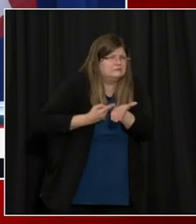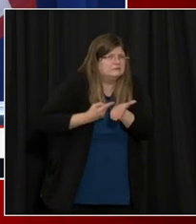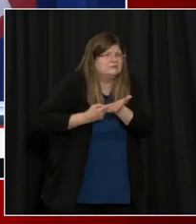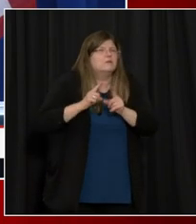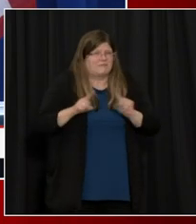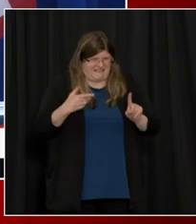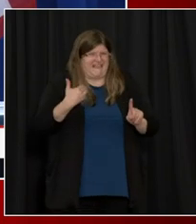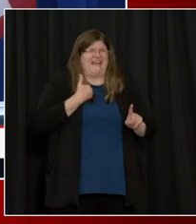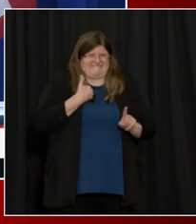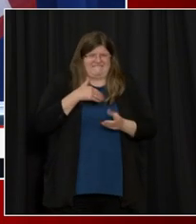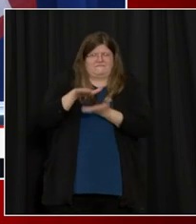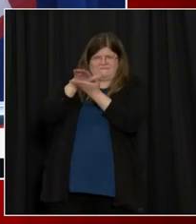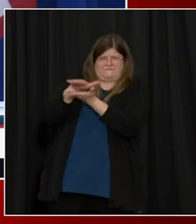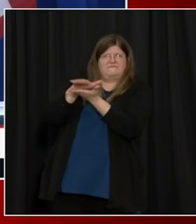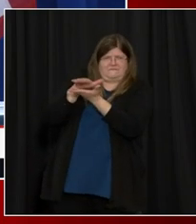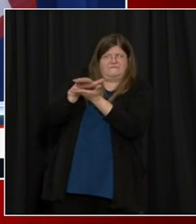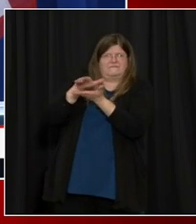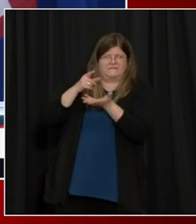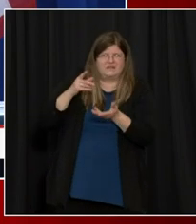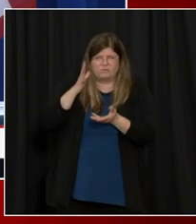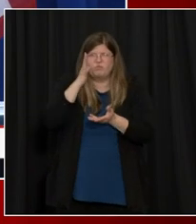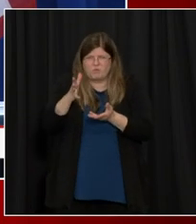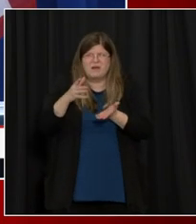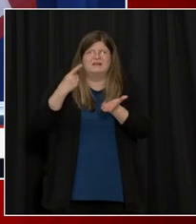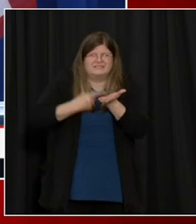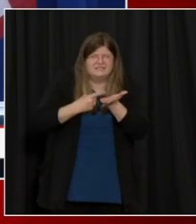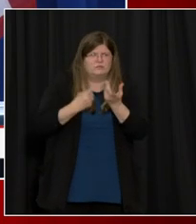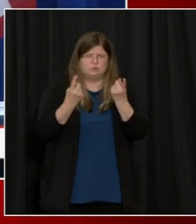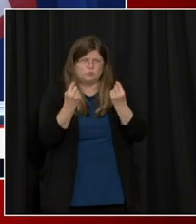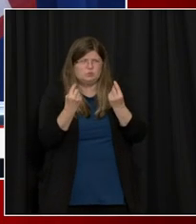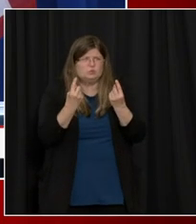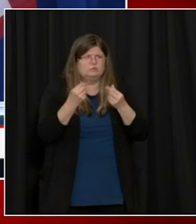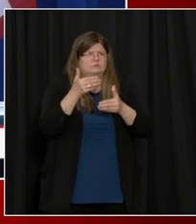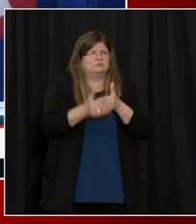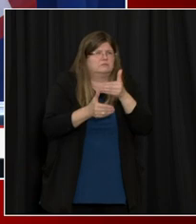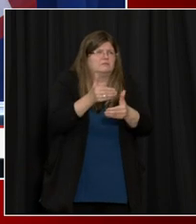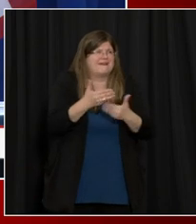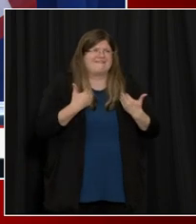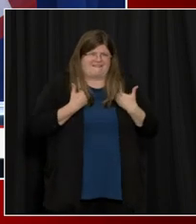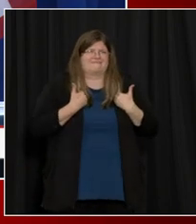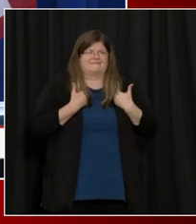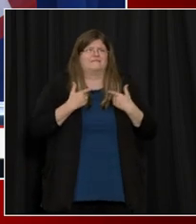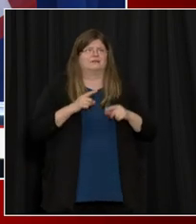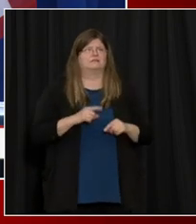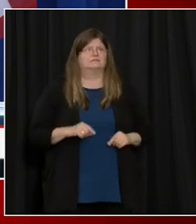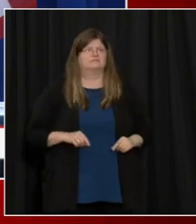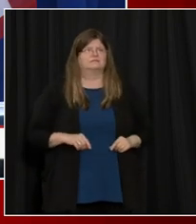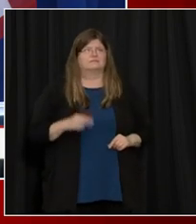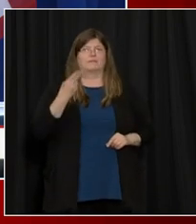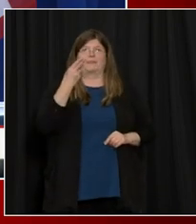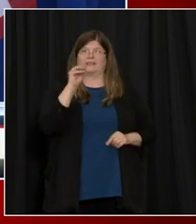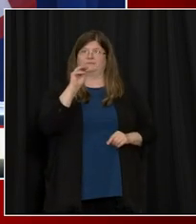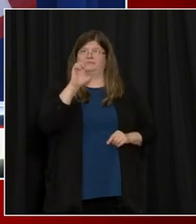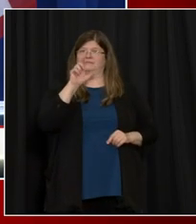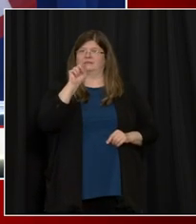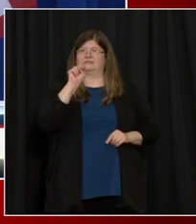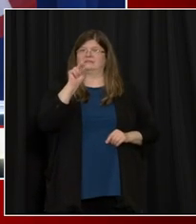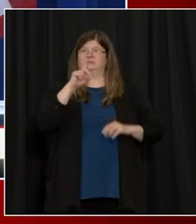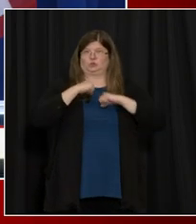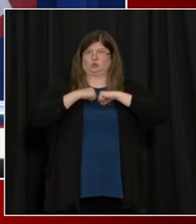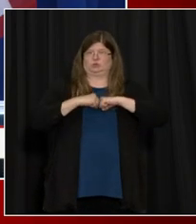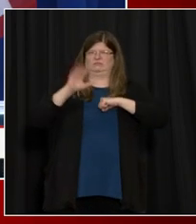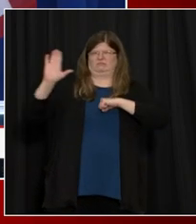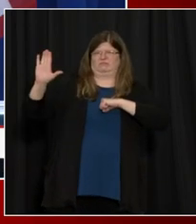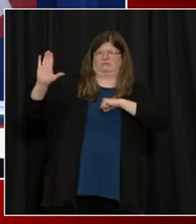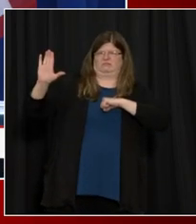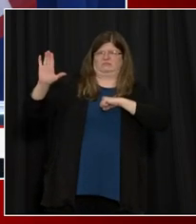summer planning and heat emergency planning is happening, and that's led by our team at Homeland Security. My second question has to